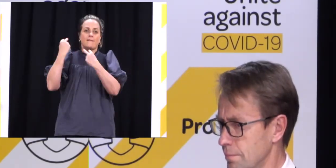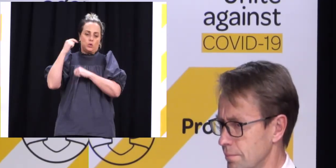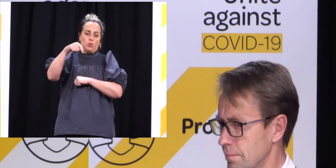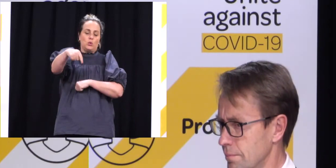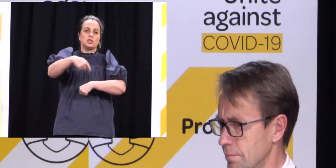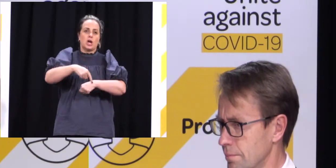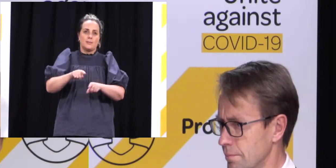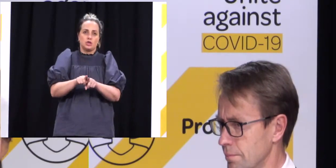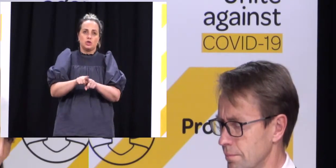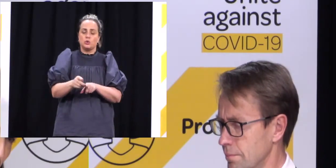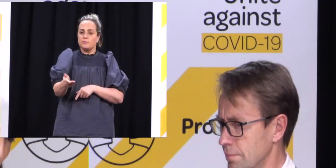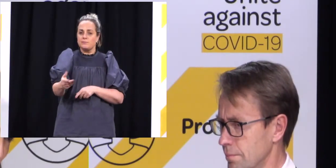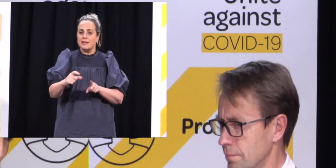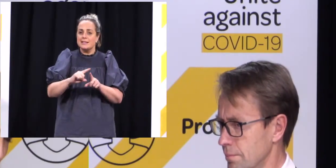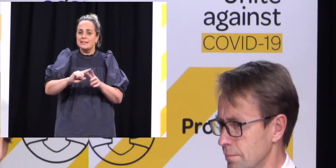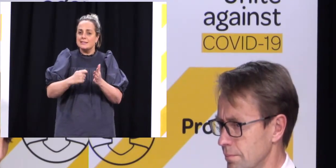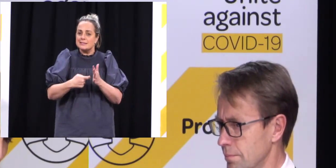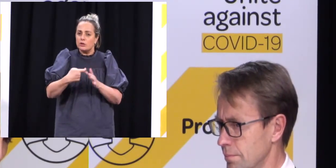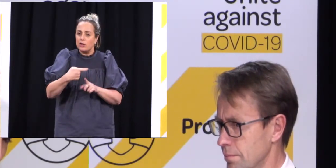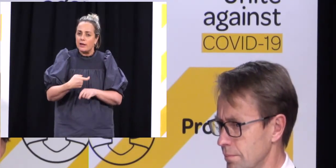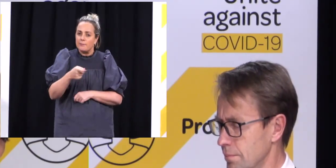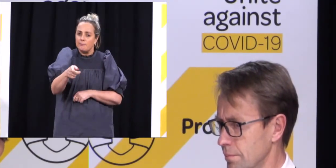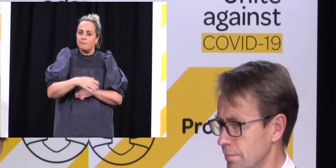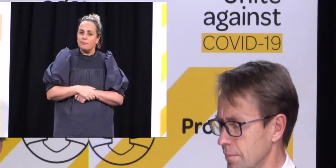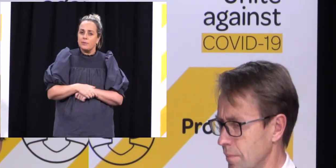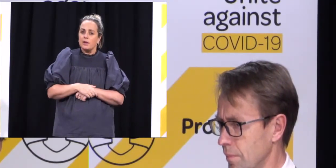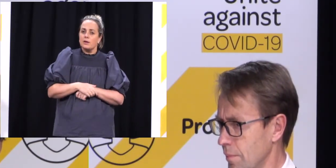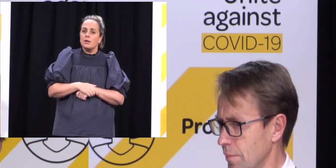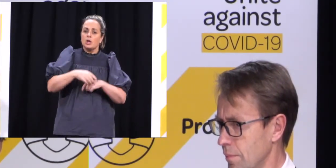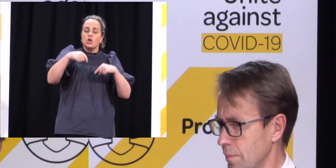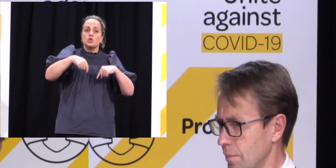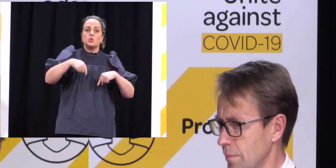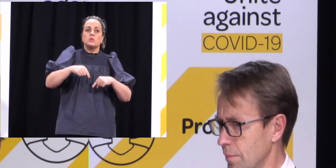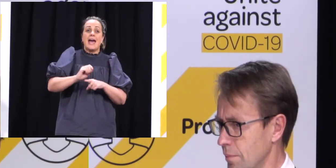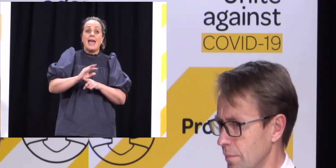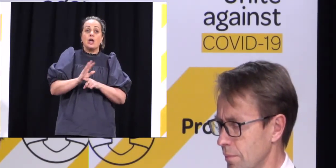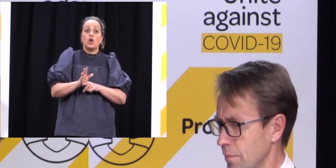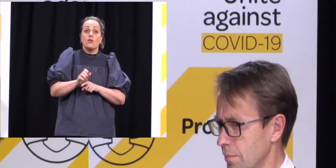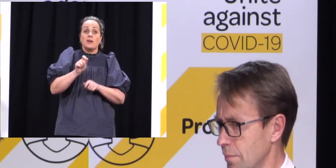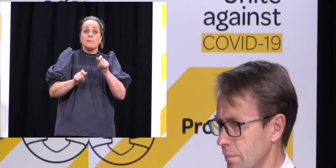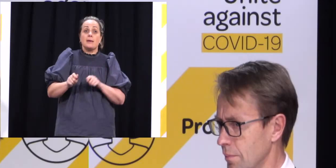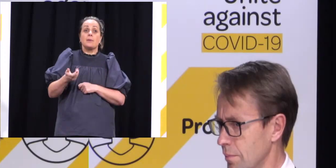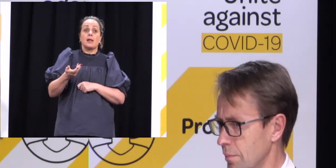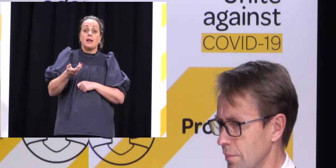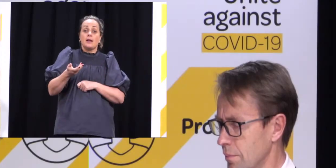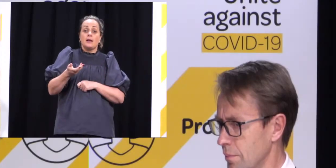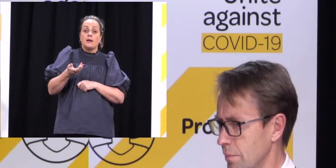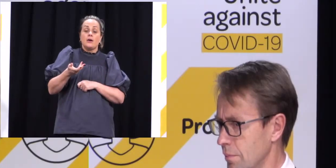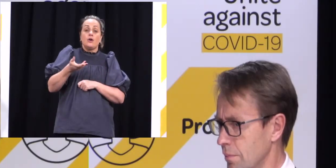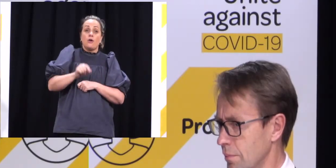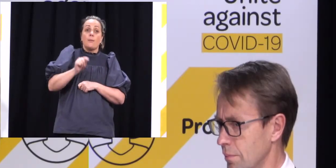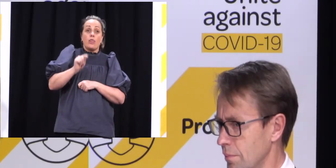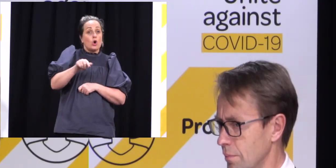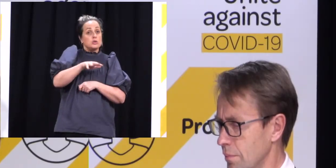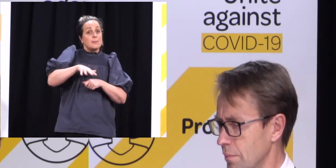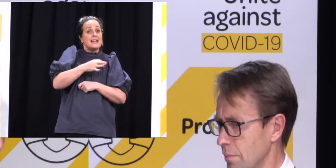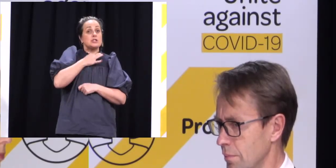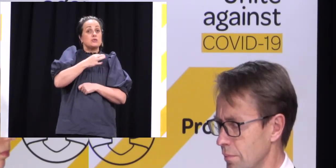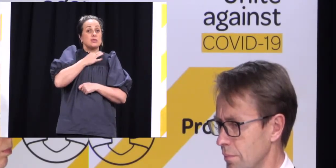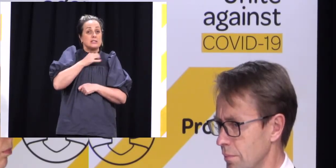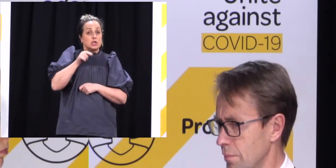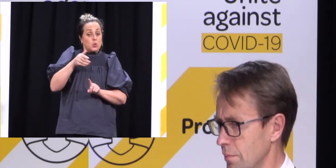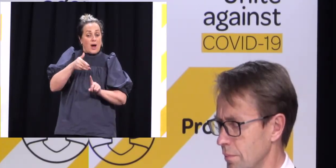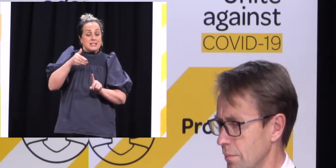Yeah, I'll let Derek finish, yeah? Can you clarify whether there's been any of today's cases have been from the locations of interest you identified yesterday as concerned, like